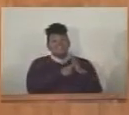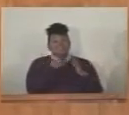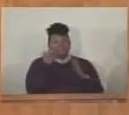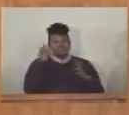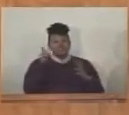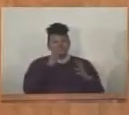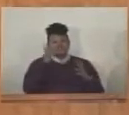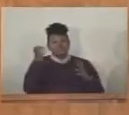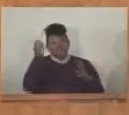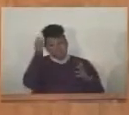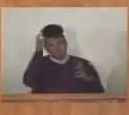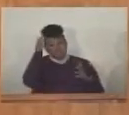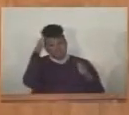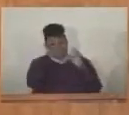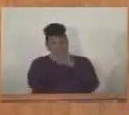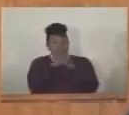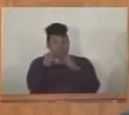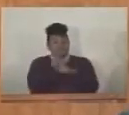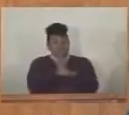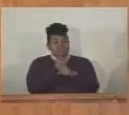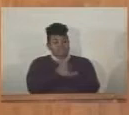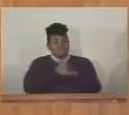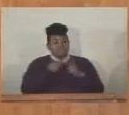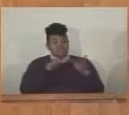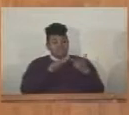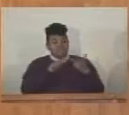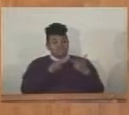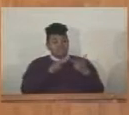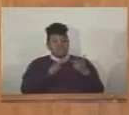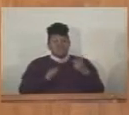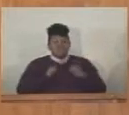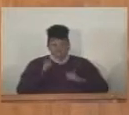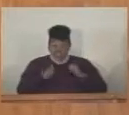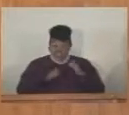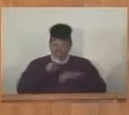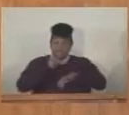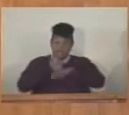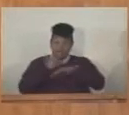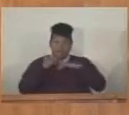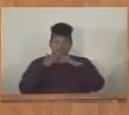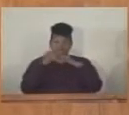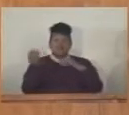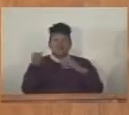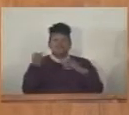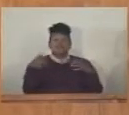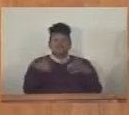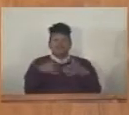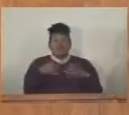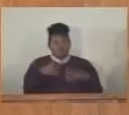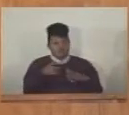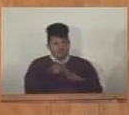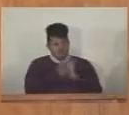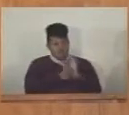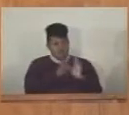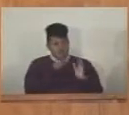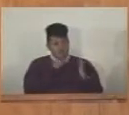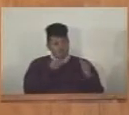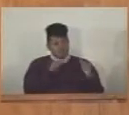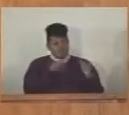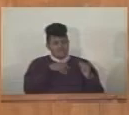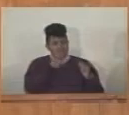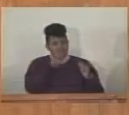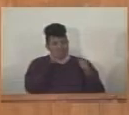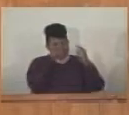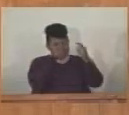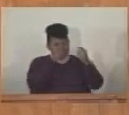you really want to understand crime fighting, rigorously implement the anti-gang law and set targets